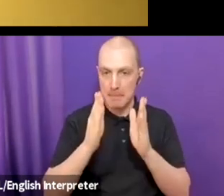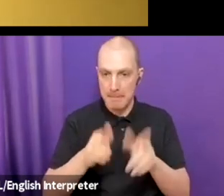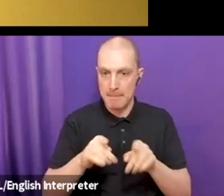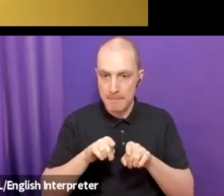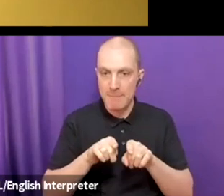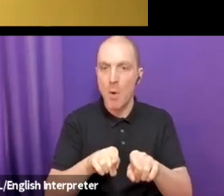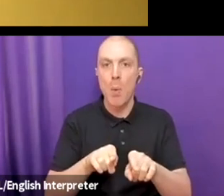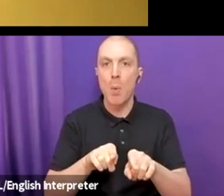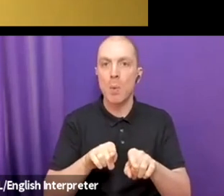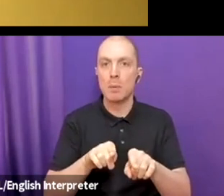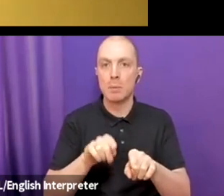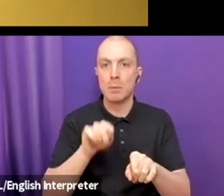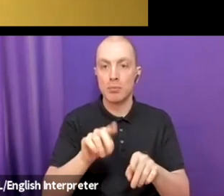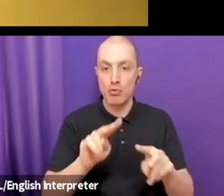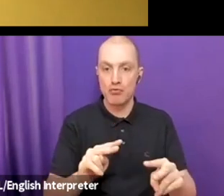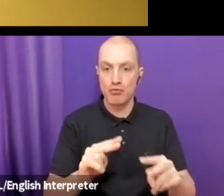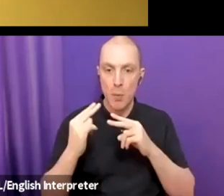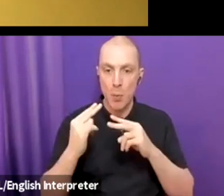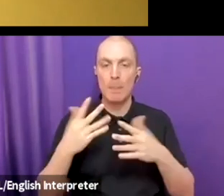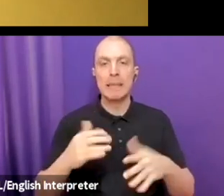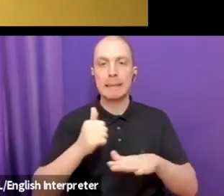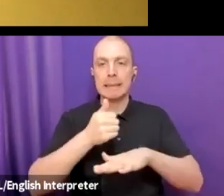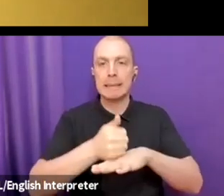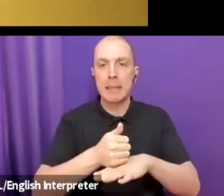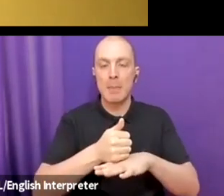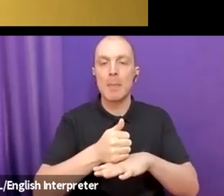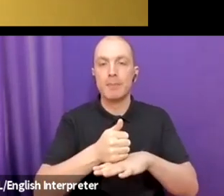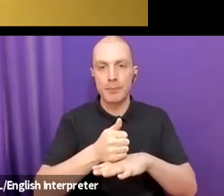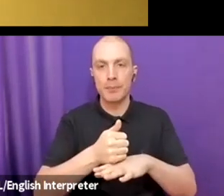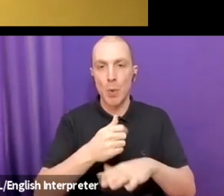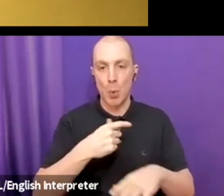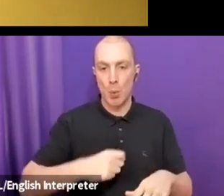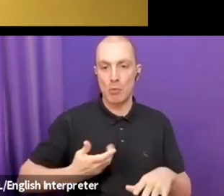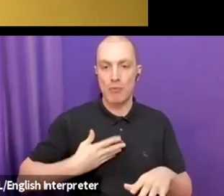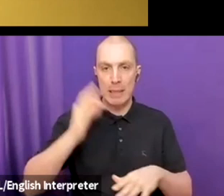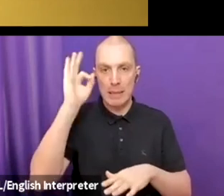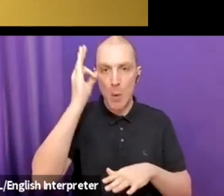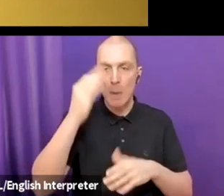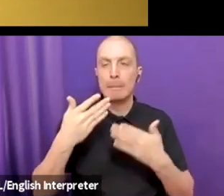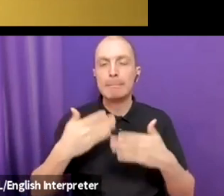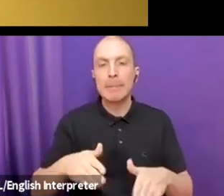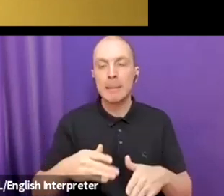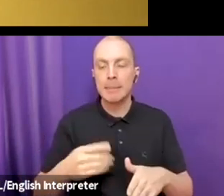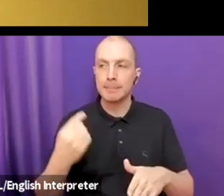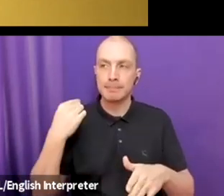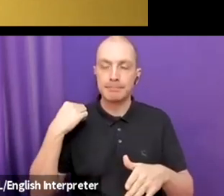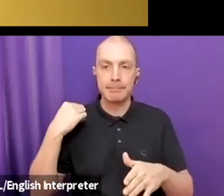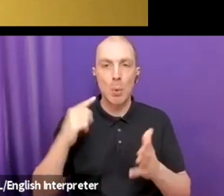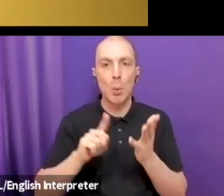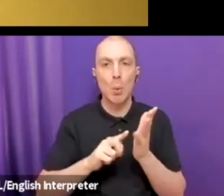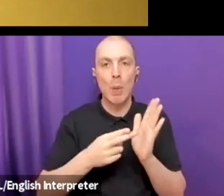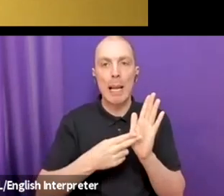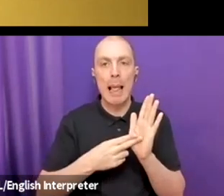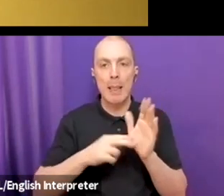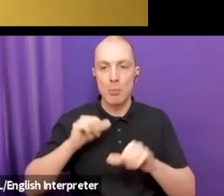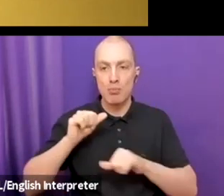a mechanism created by the Human Rights Council in response to criticism to previous UN process focused too